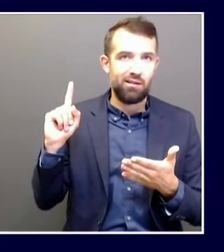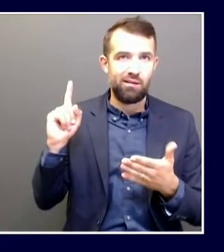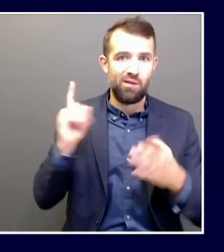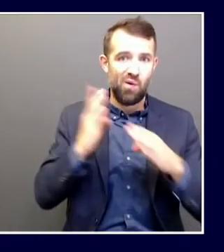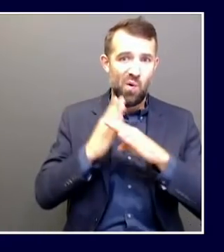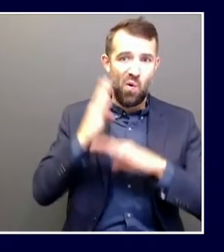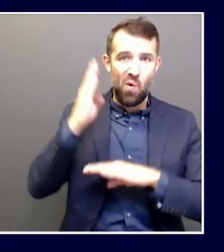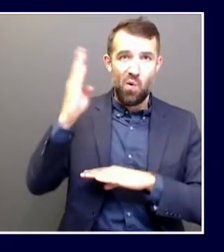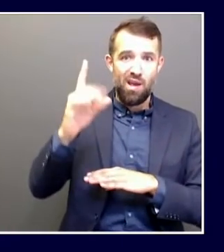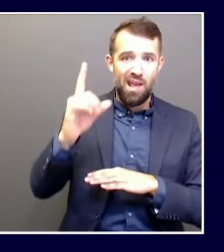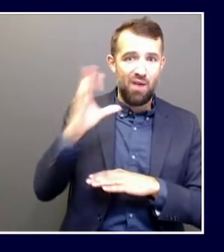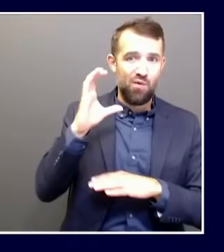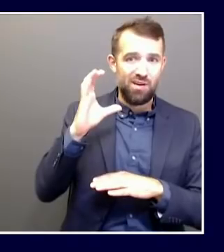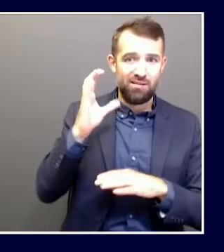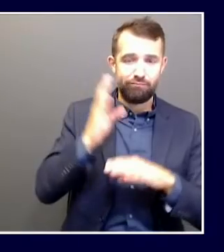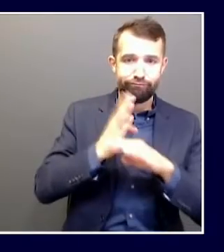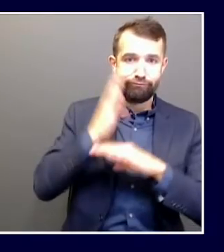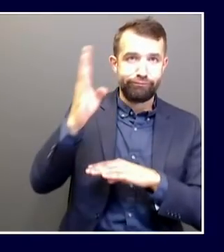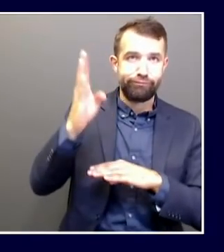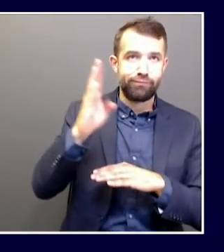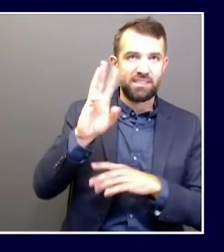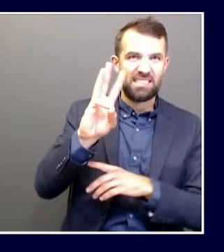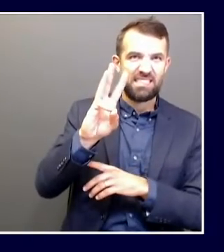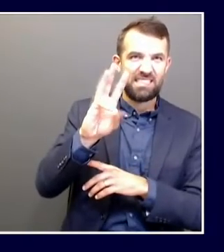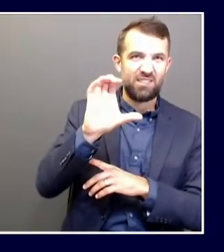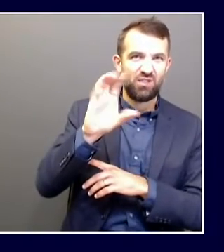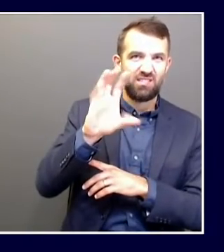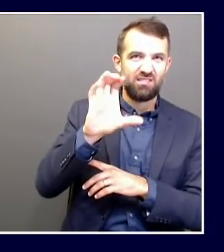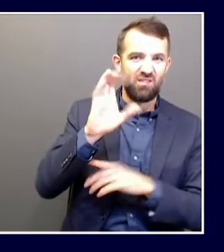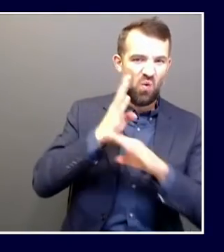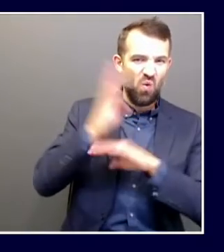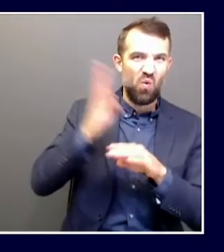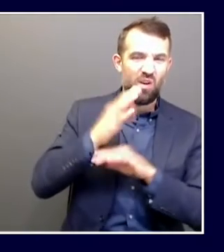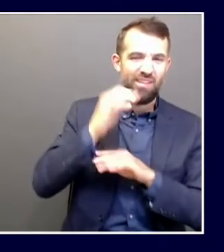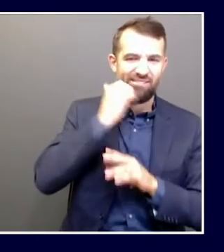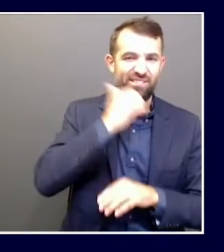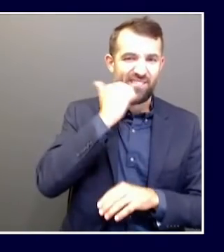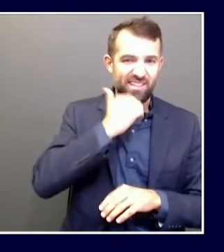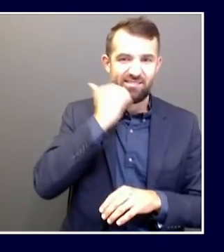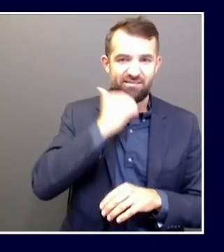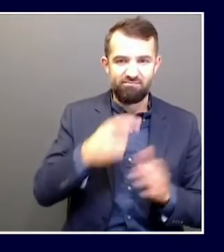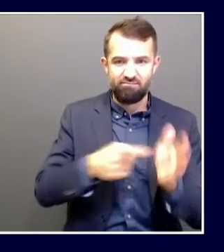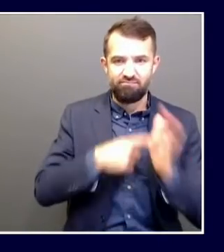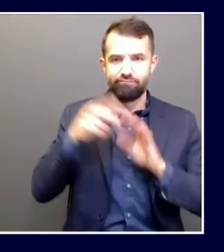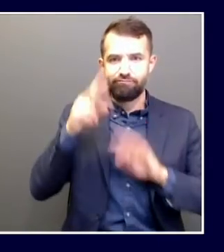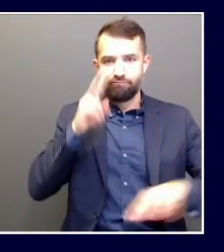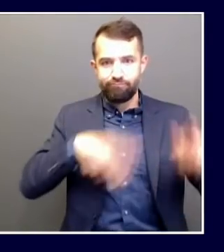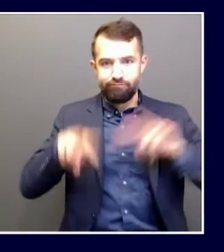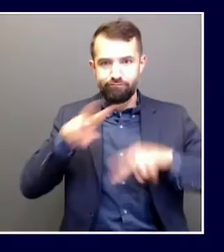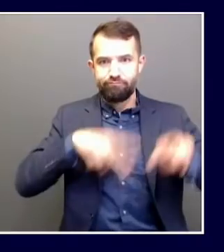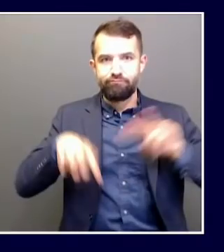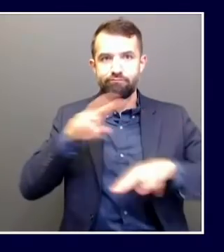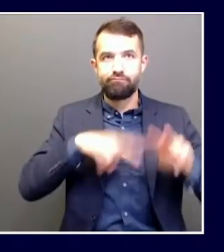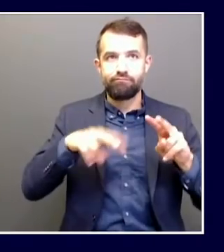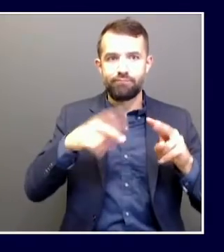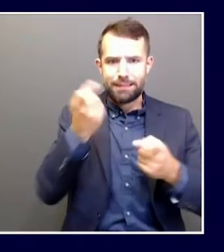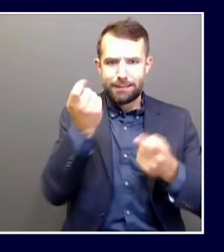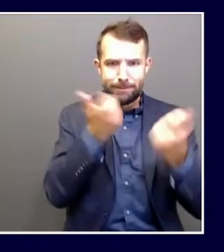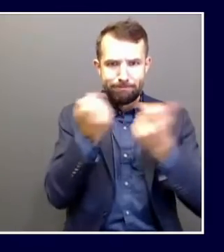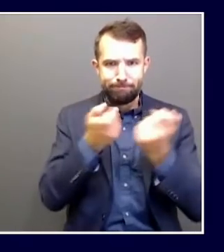positive results every single day that needed to be reviewed, vetted, deduplicated. It's come down a little